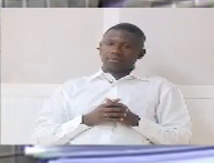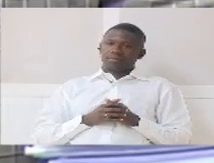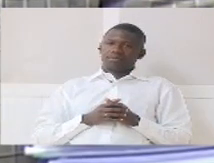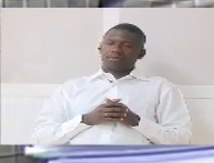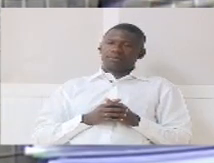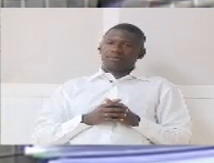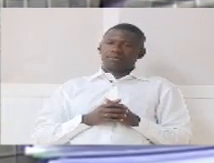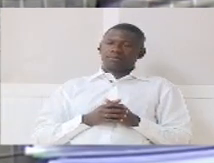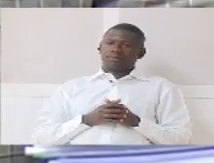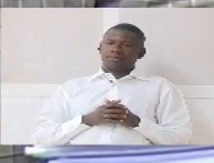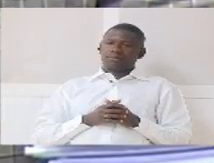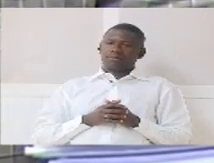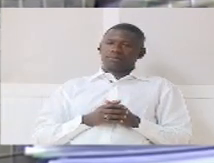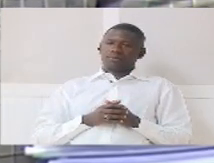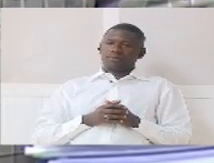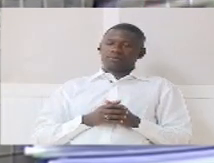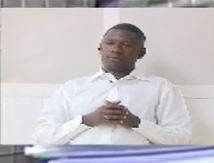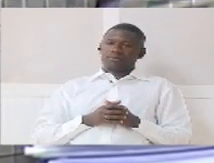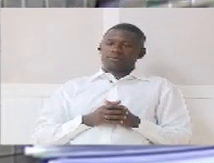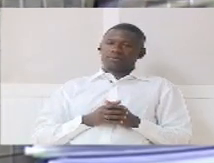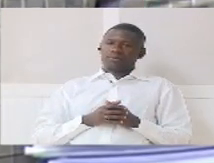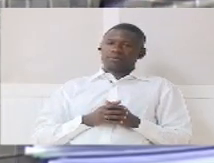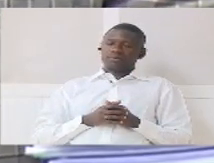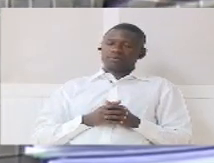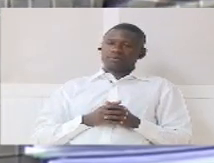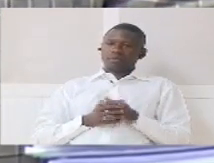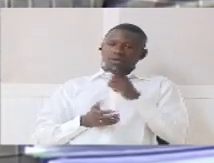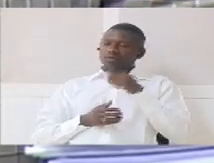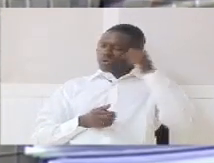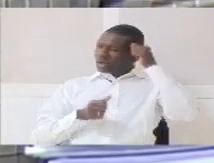between 1994 and June and January